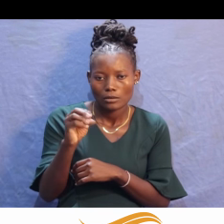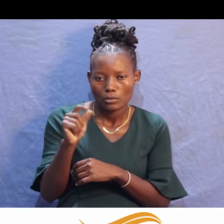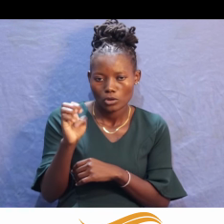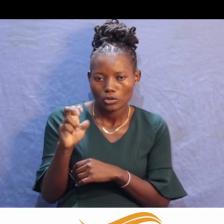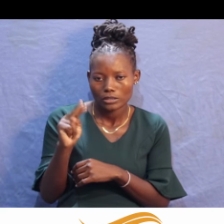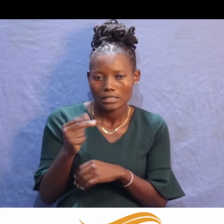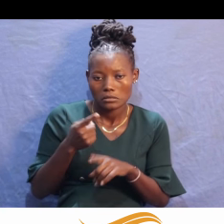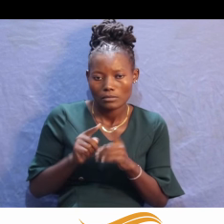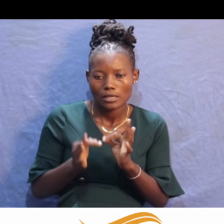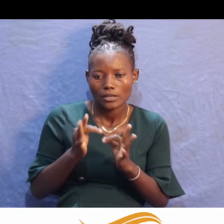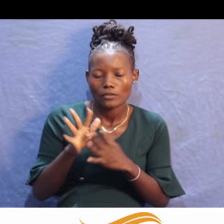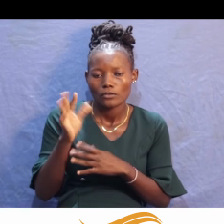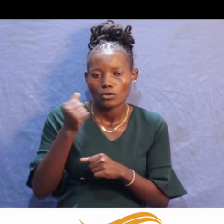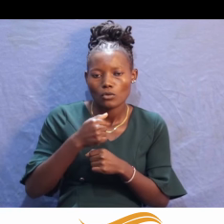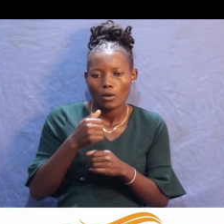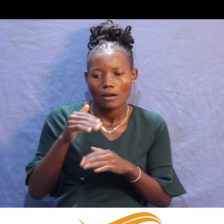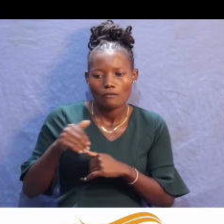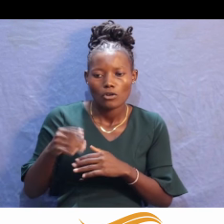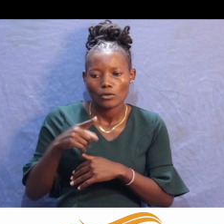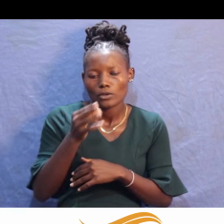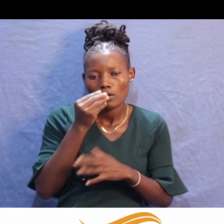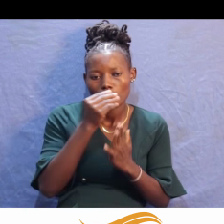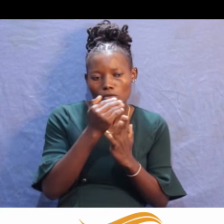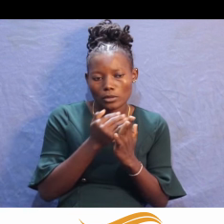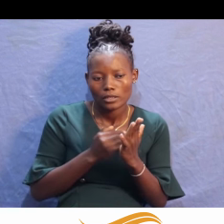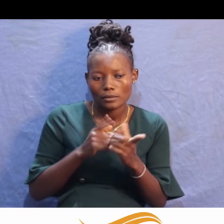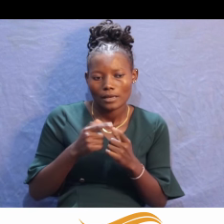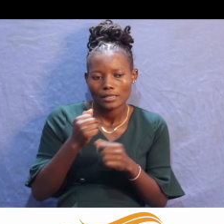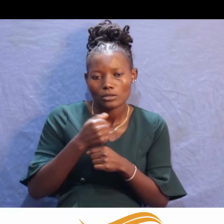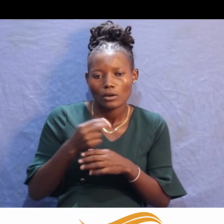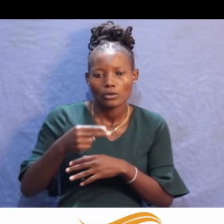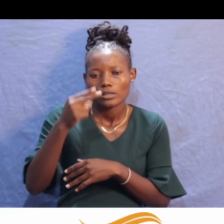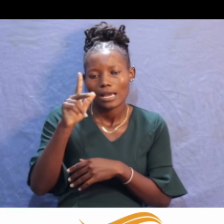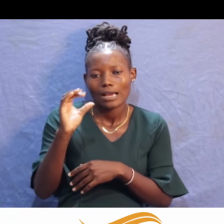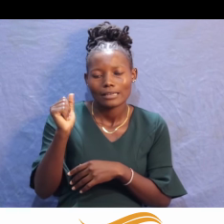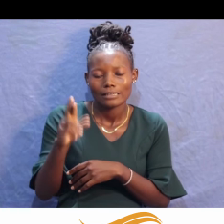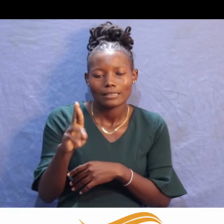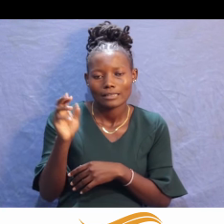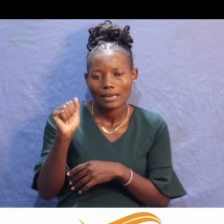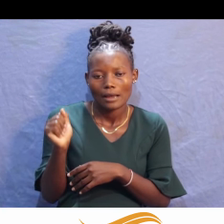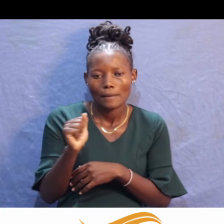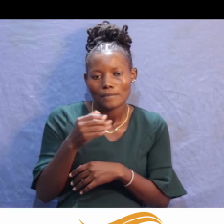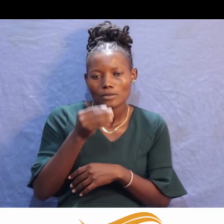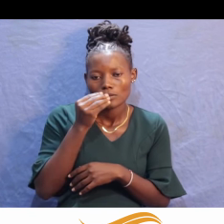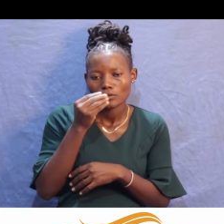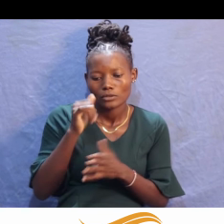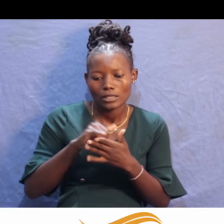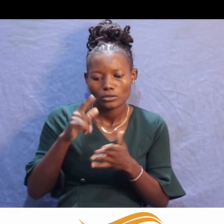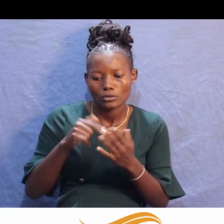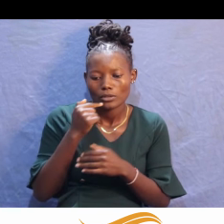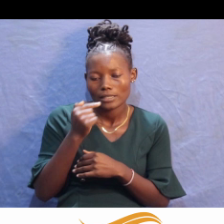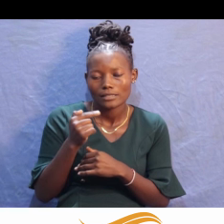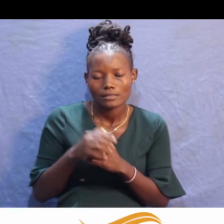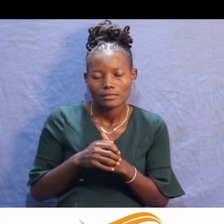work them to death, work them really high, not death, but really high, they need a high carbohydrate diet. That's what this slide's trying to say. I didn't start